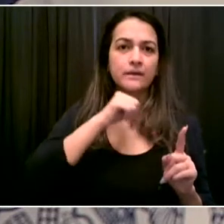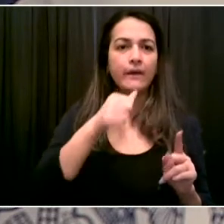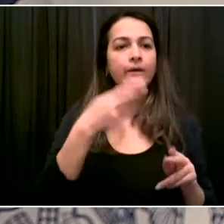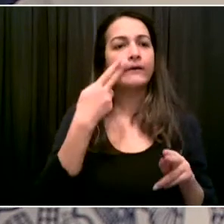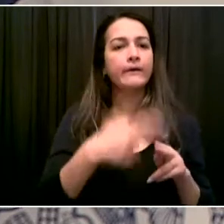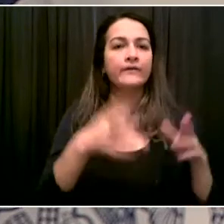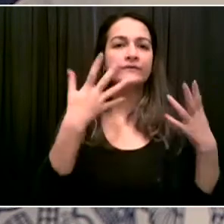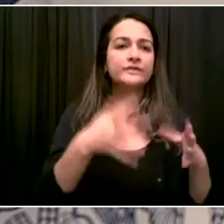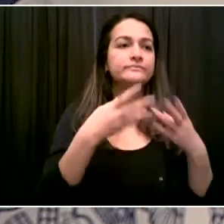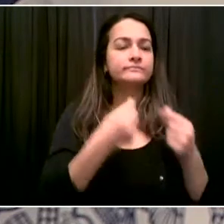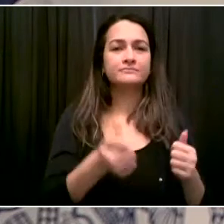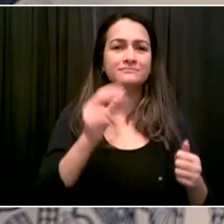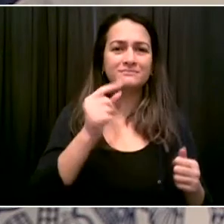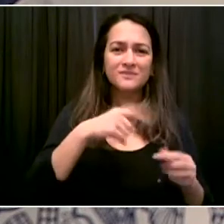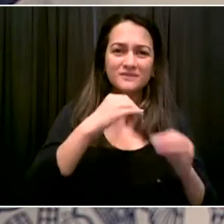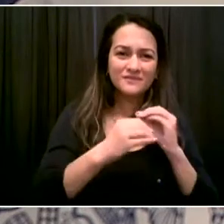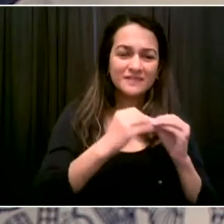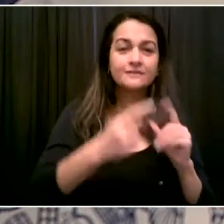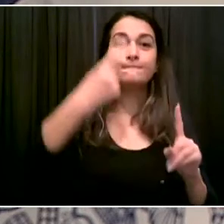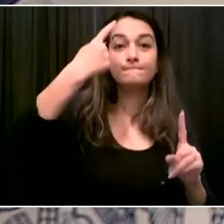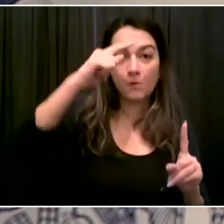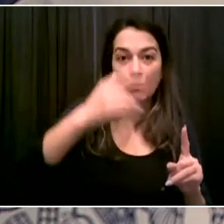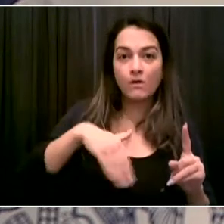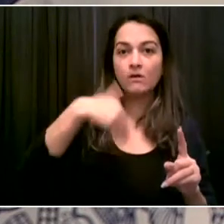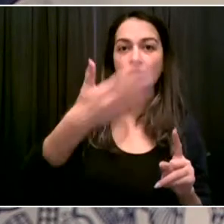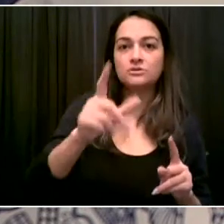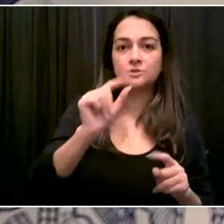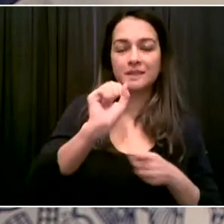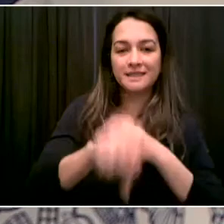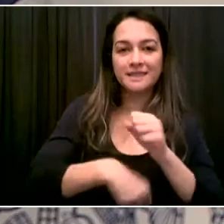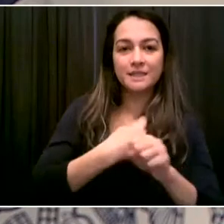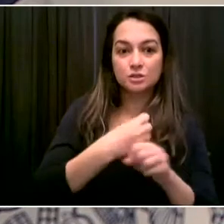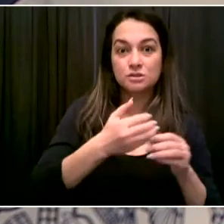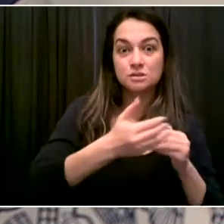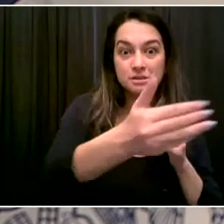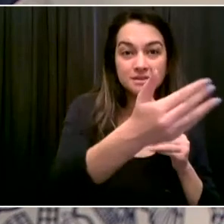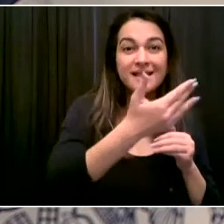well. The next is Chris from the Daily News.